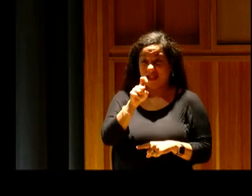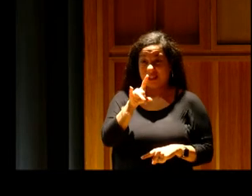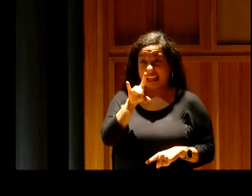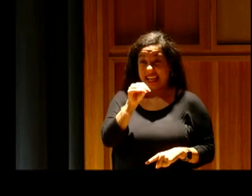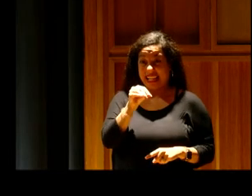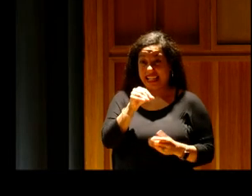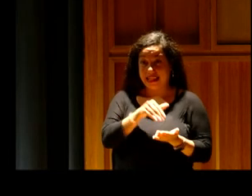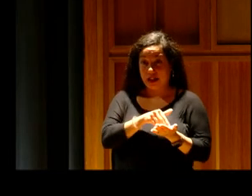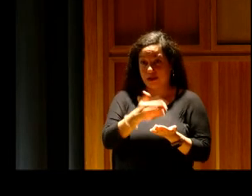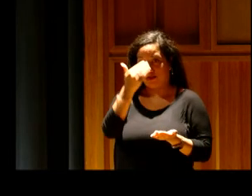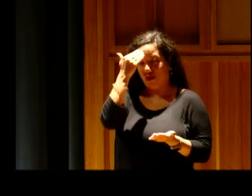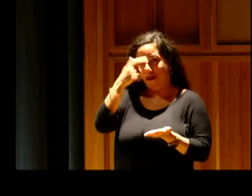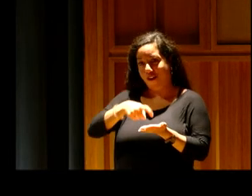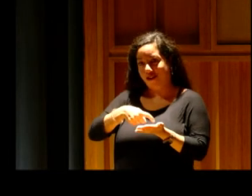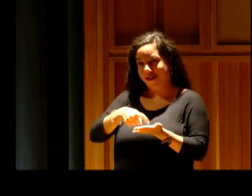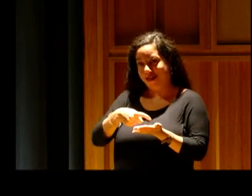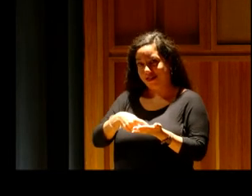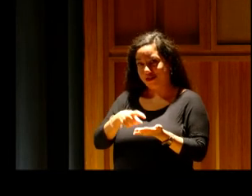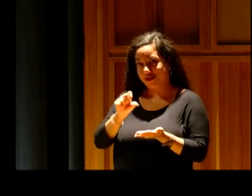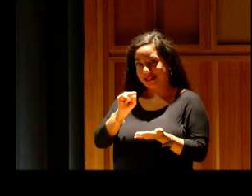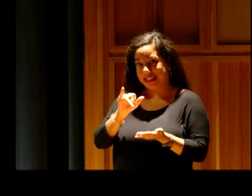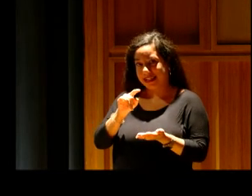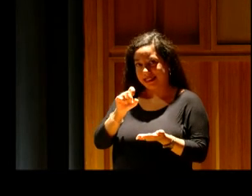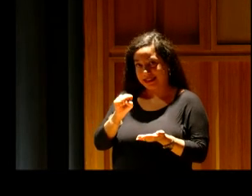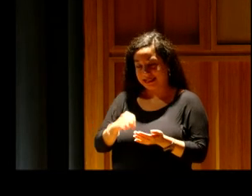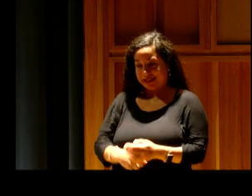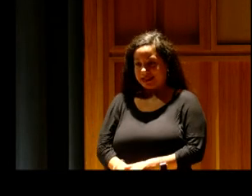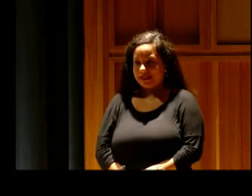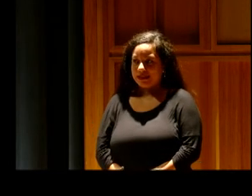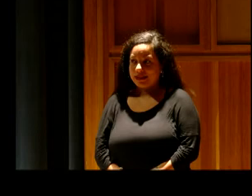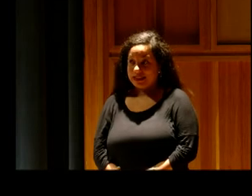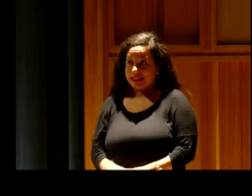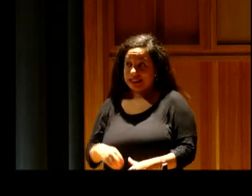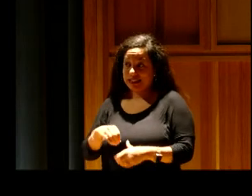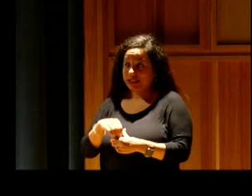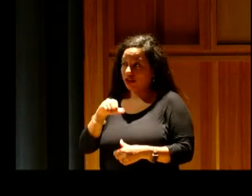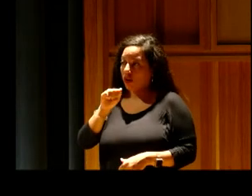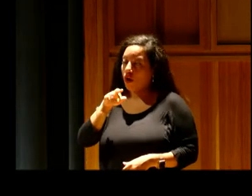180,000 known archaeological sites in the Arctic.